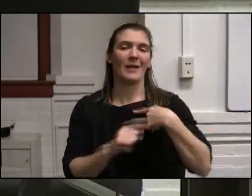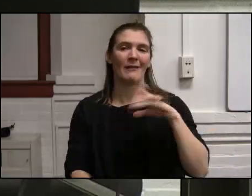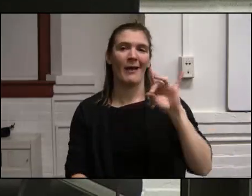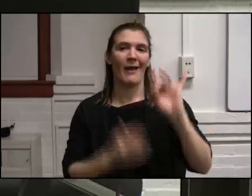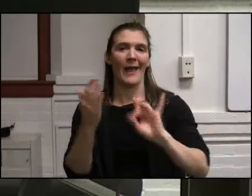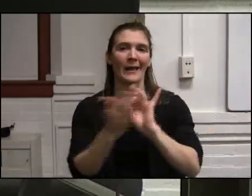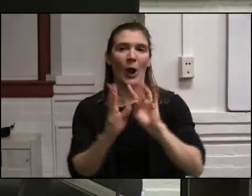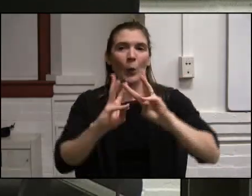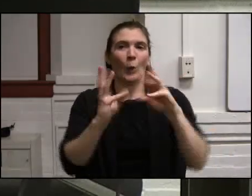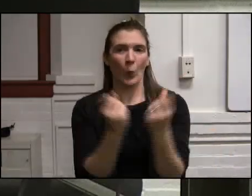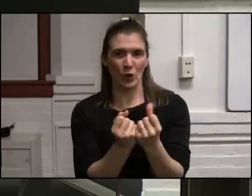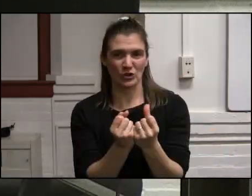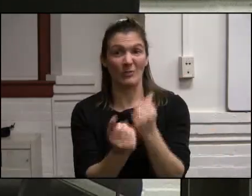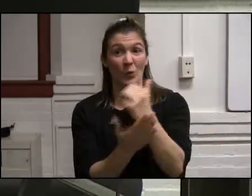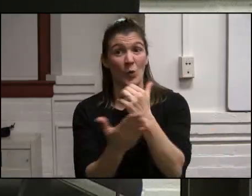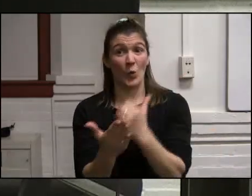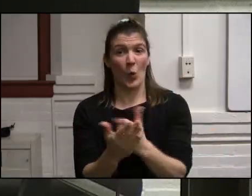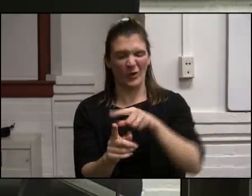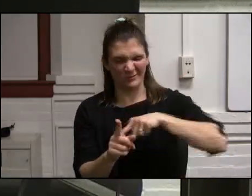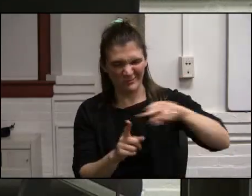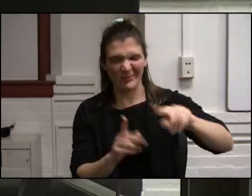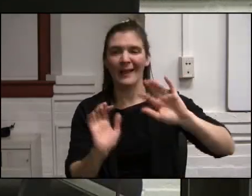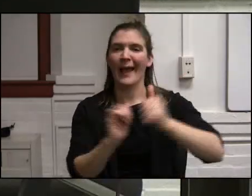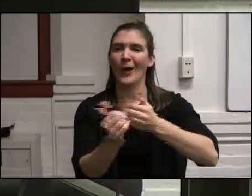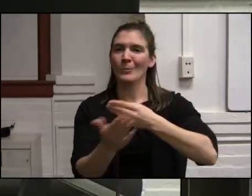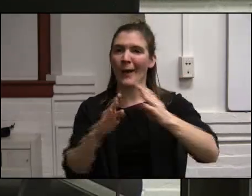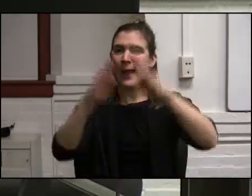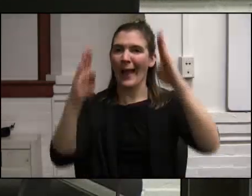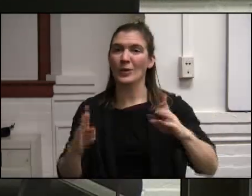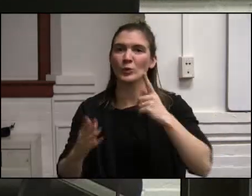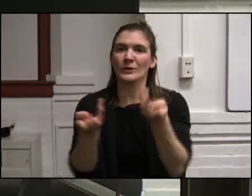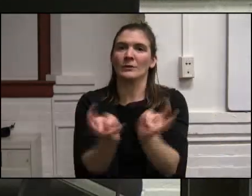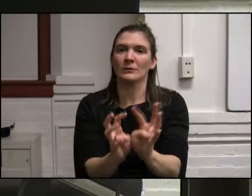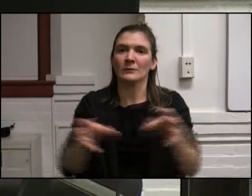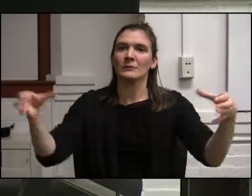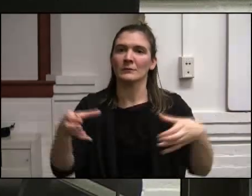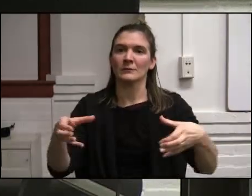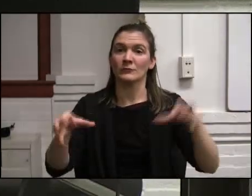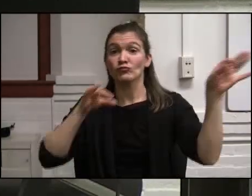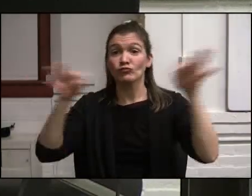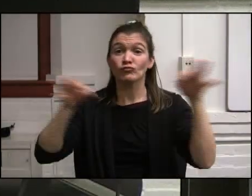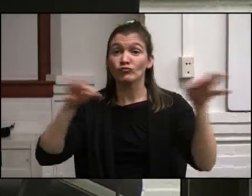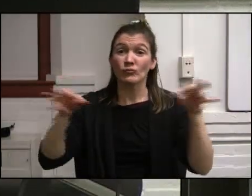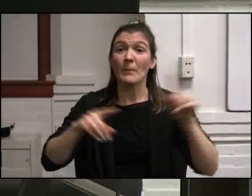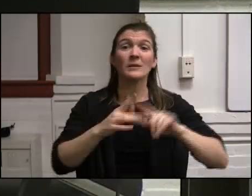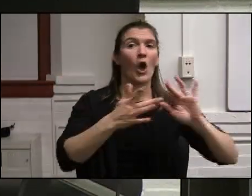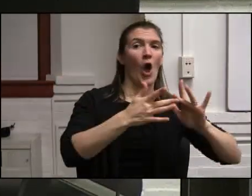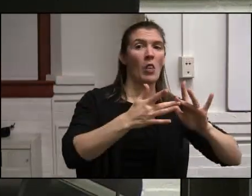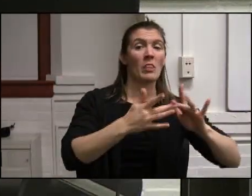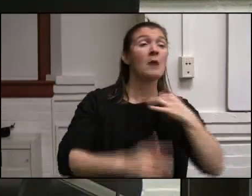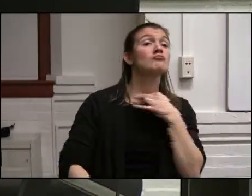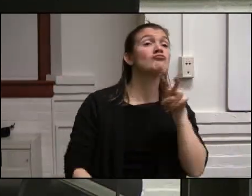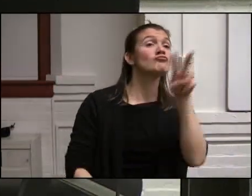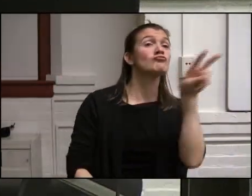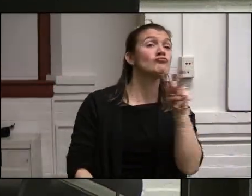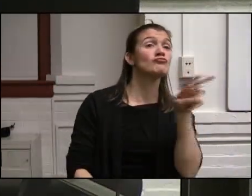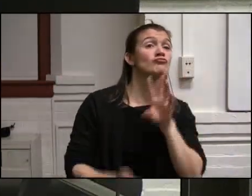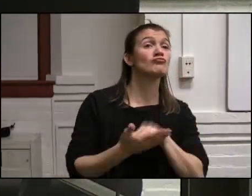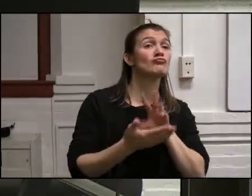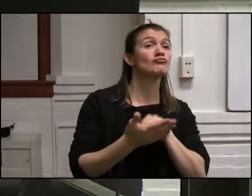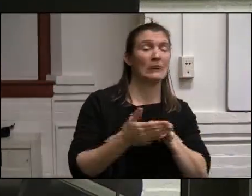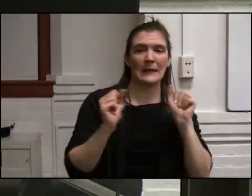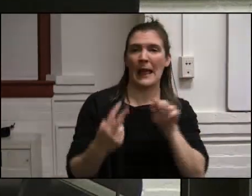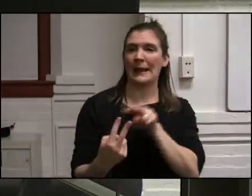8-hour education course that is in person, and we also have an online version. And those